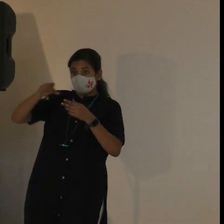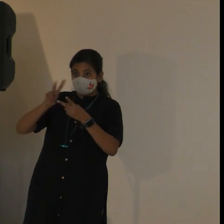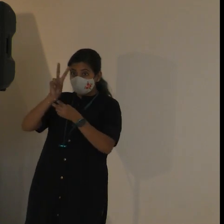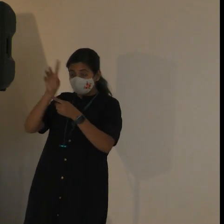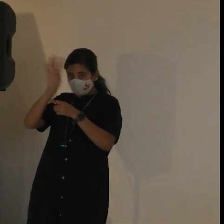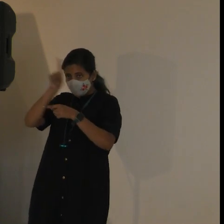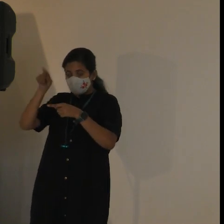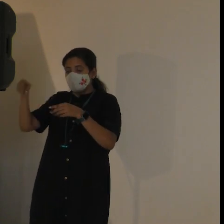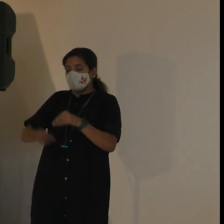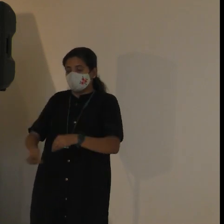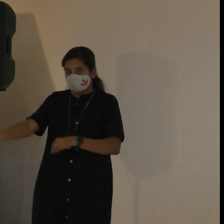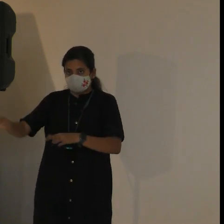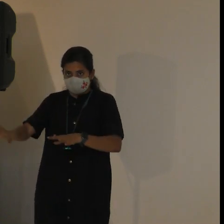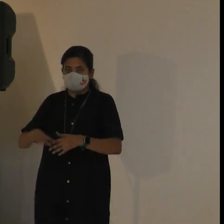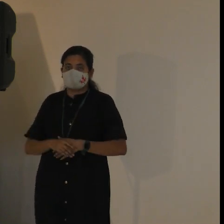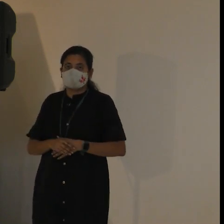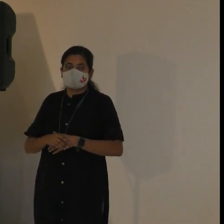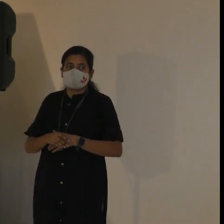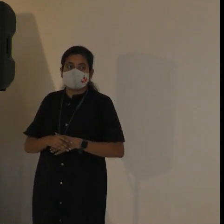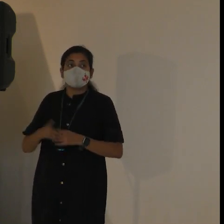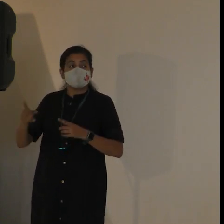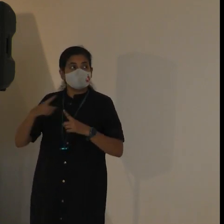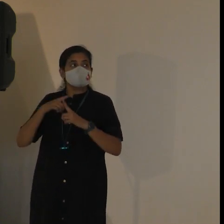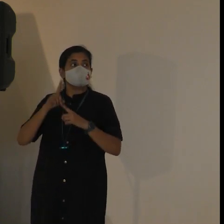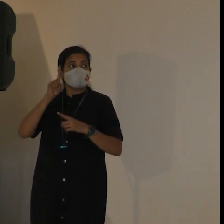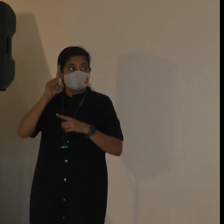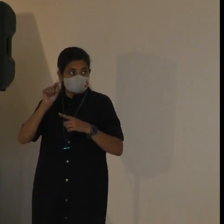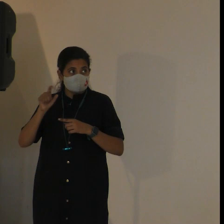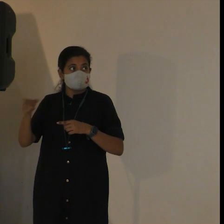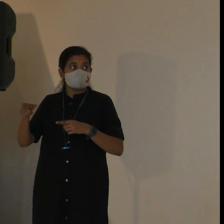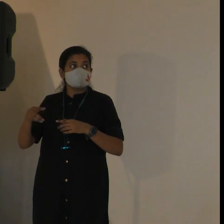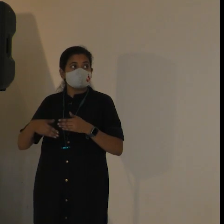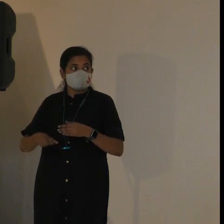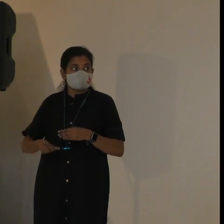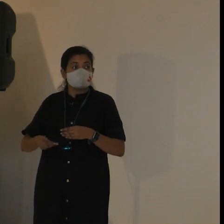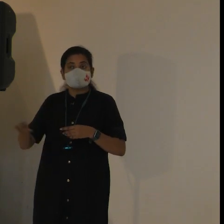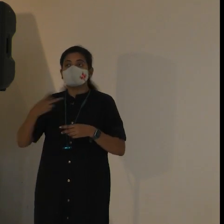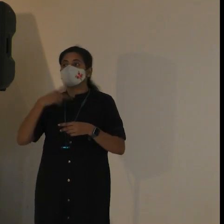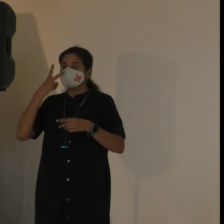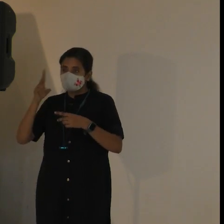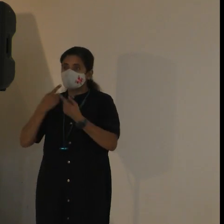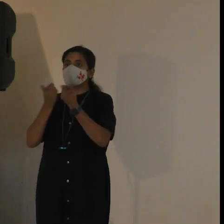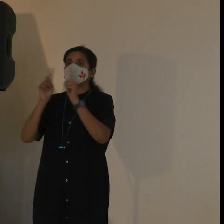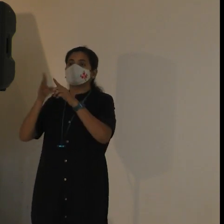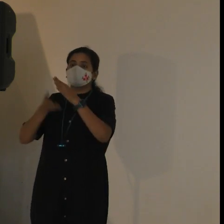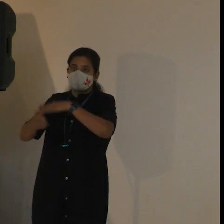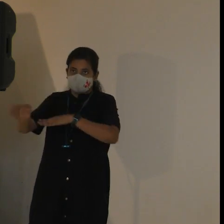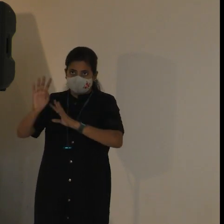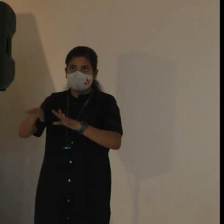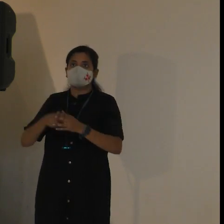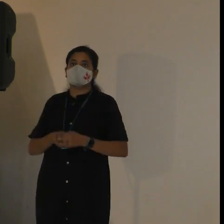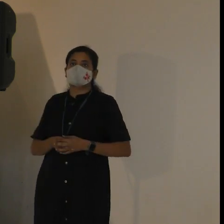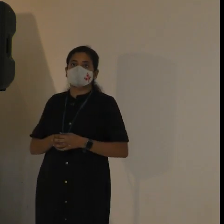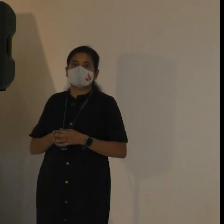see the Augustinian ruins, and then you extend your gaze and then see the convent of Santa Monica, where Mocha is